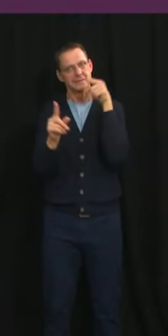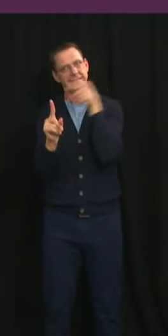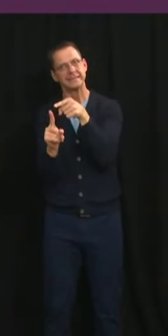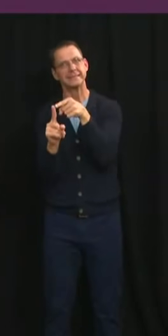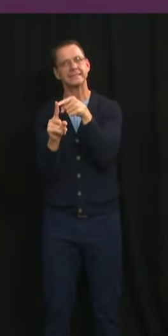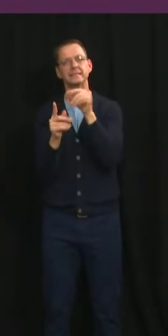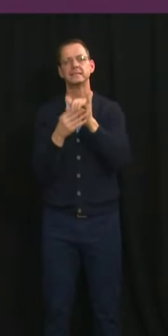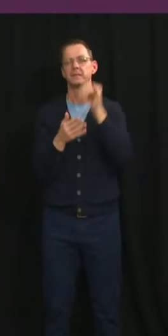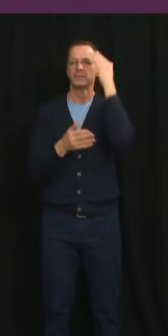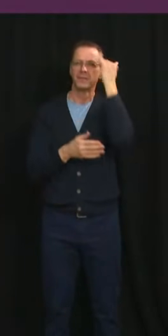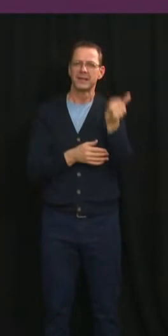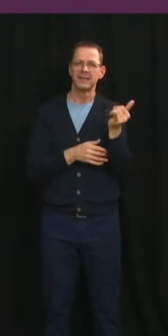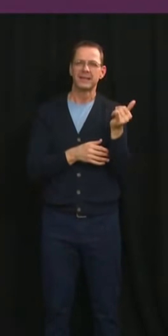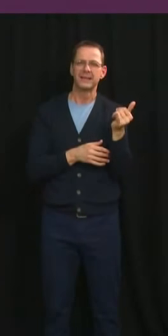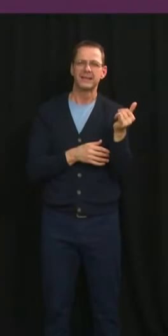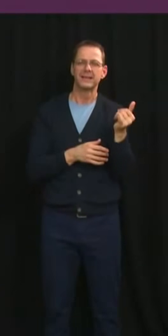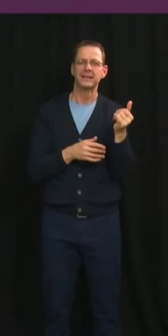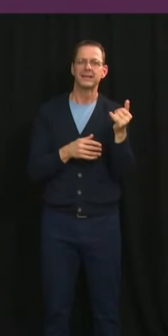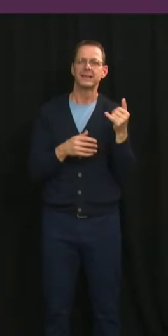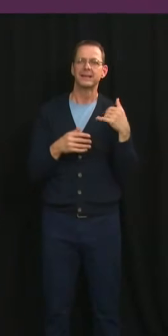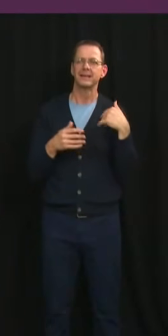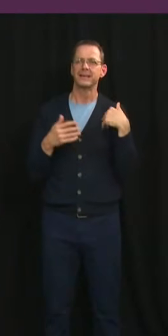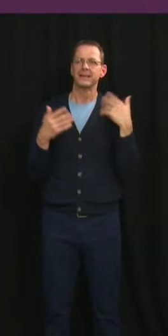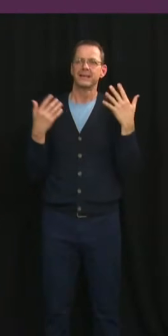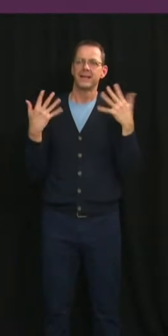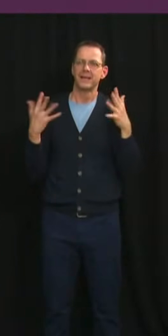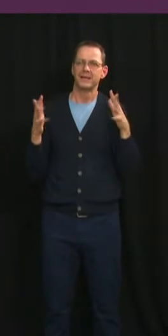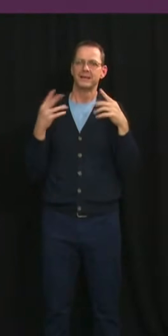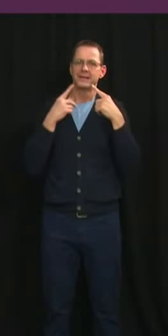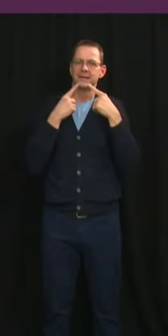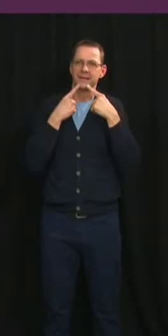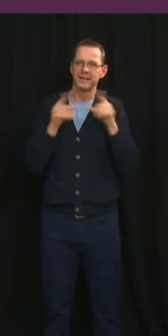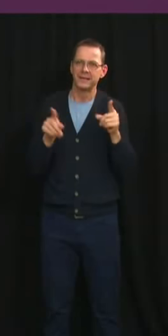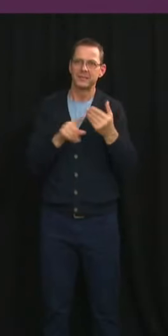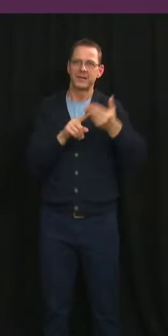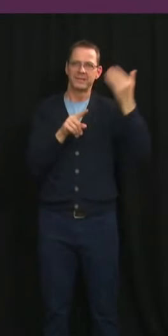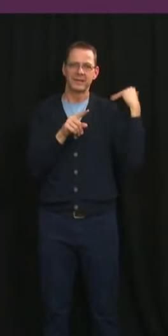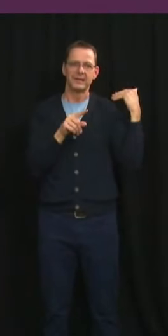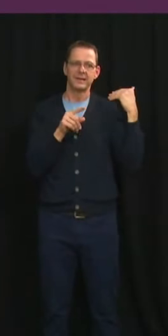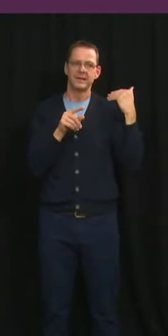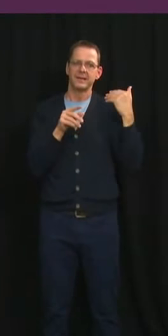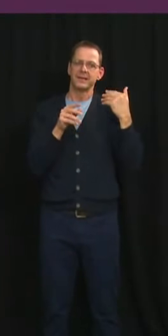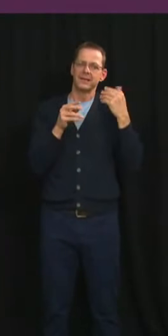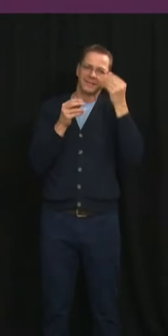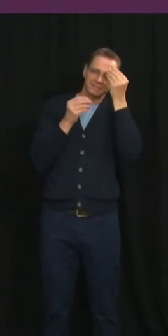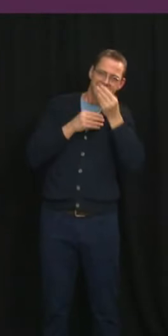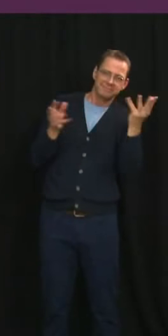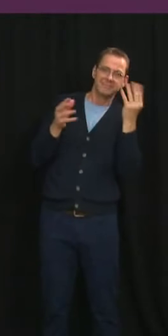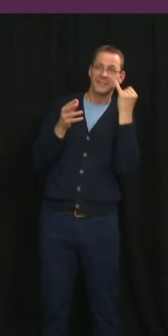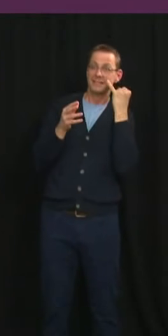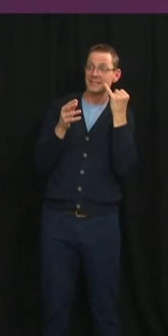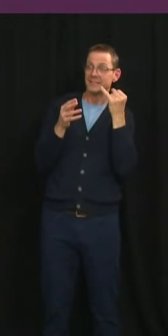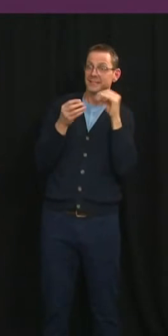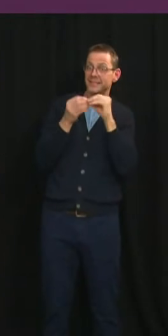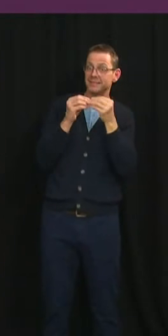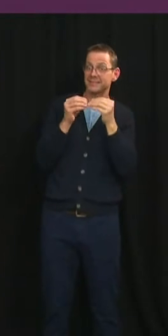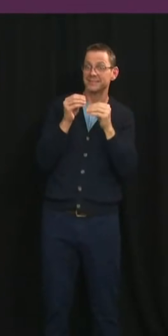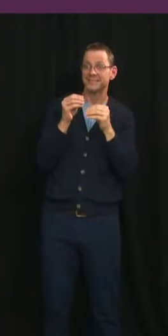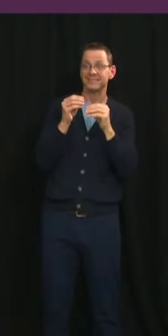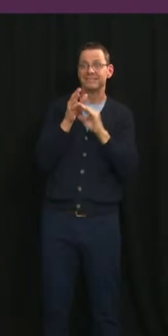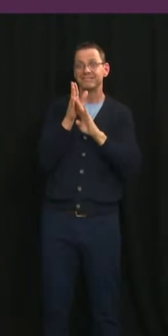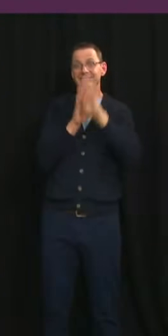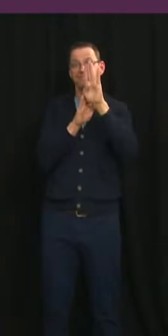might reluctantly have to come back with restrictions. That's where we're at today. But now as we look between the beginning of April